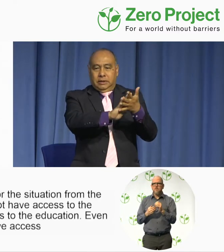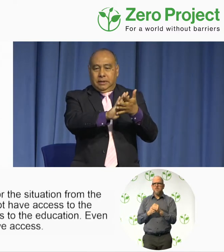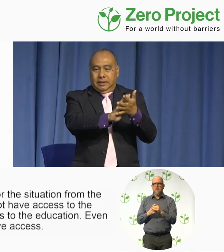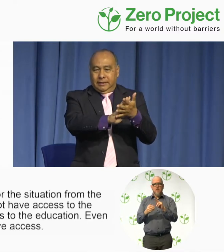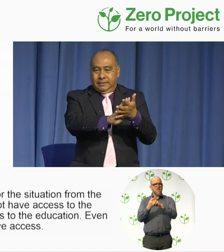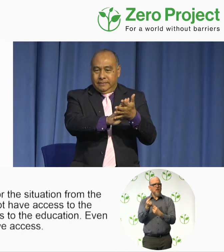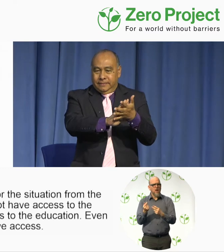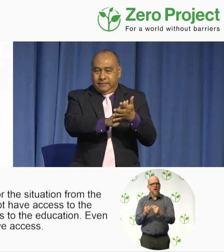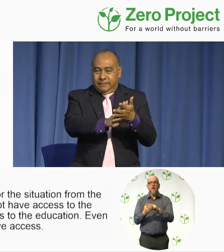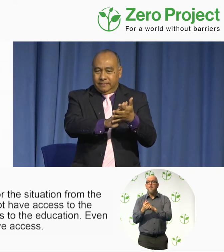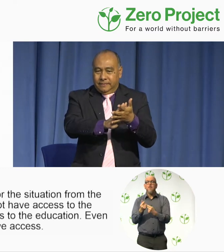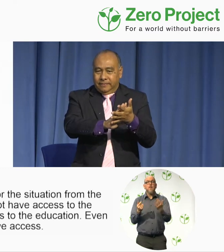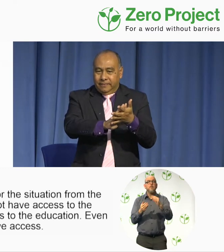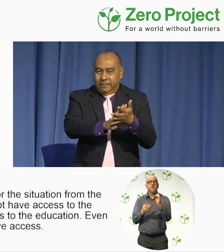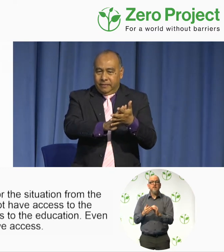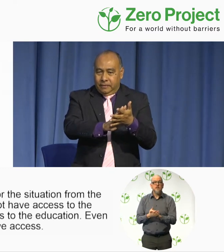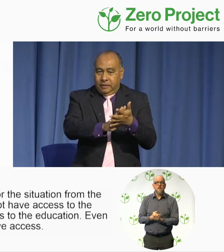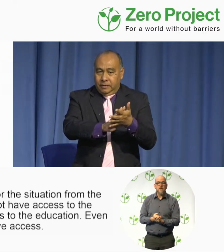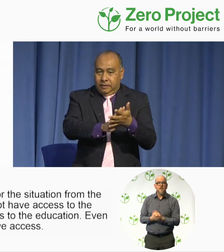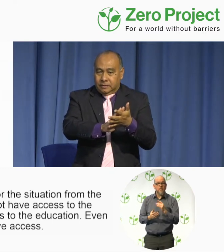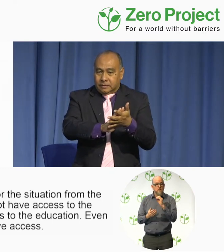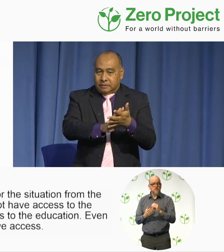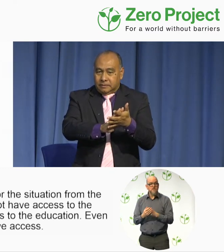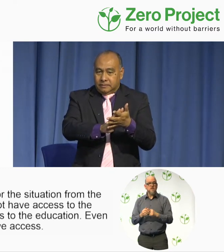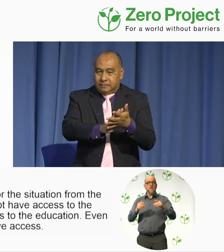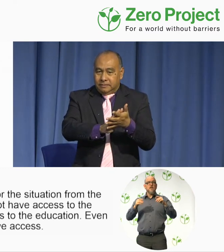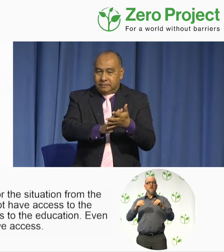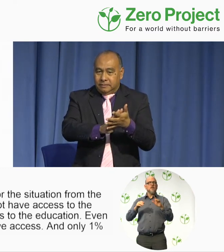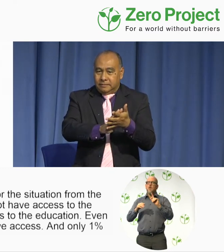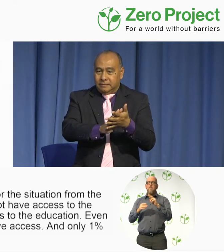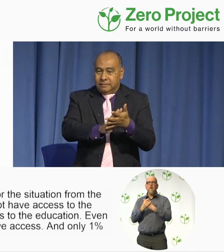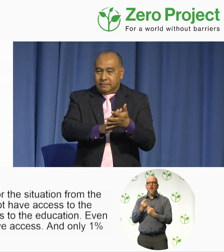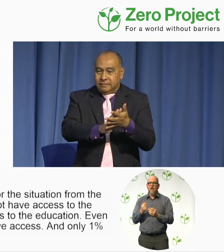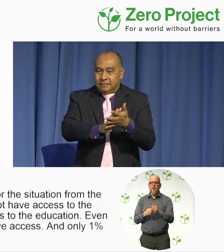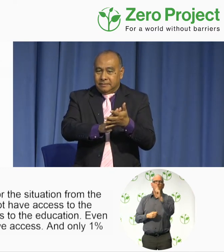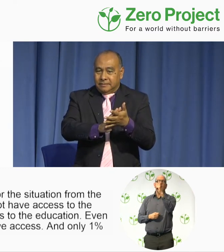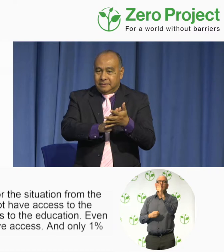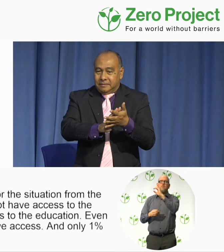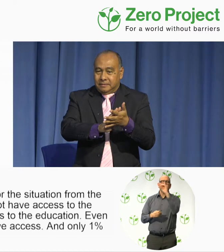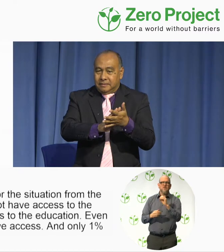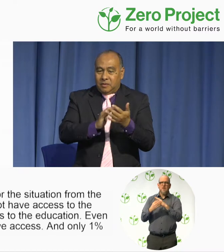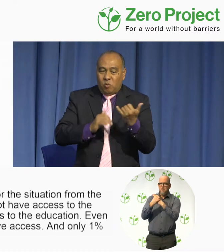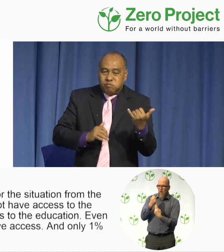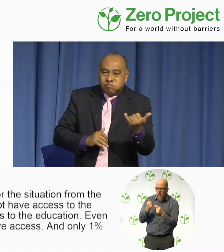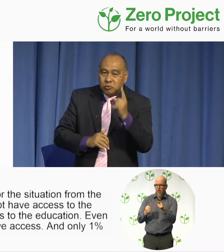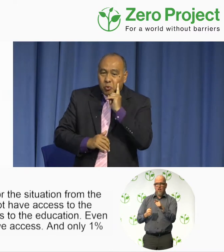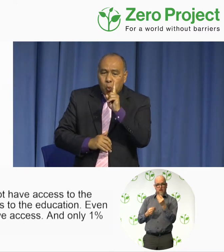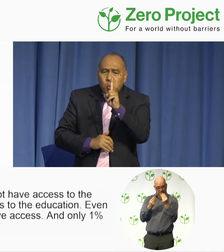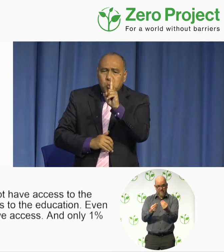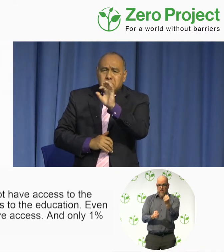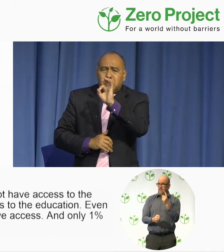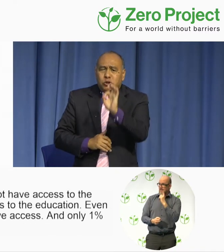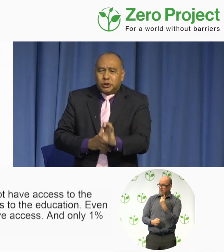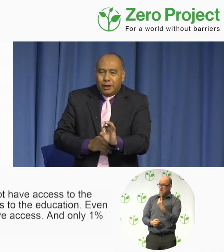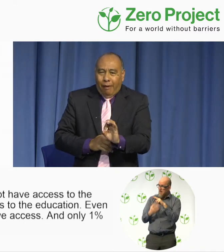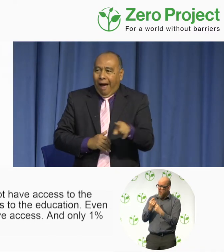that literacy. So, and only 1% get really education in sign language.